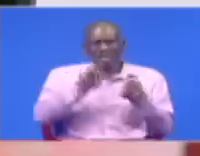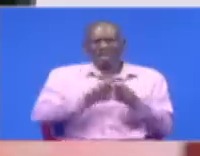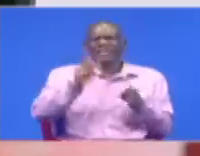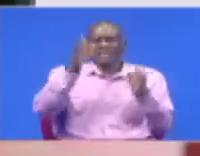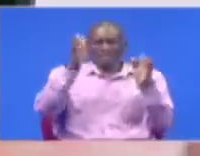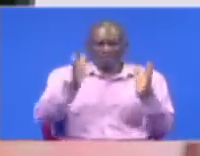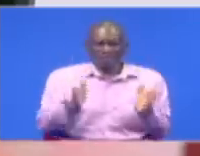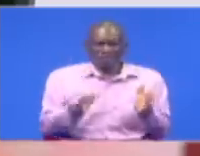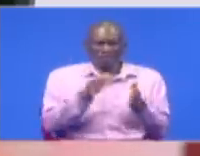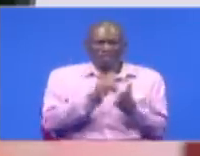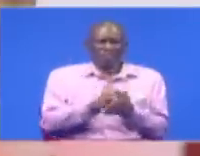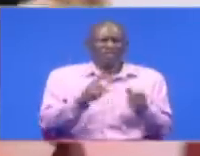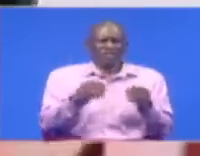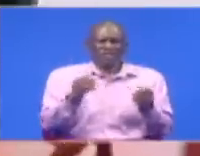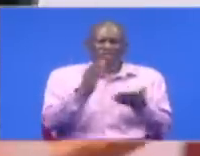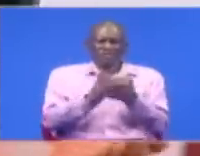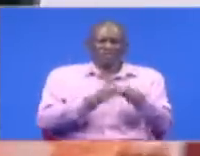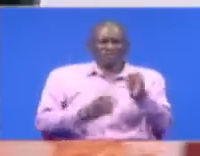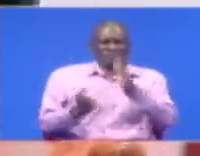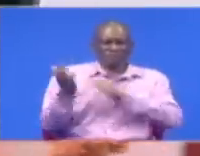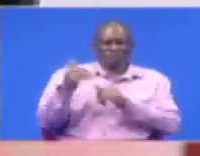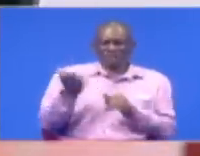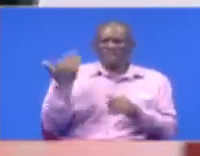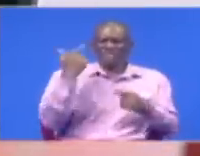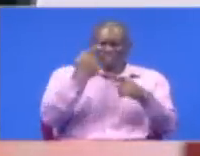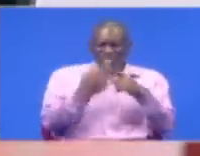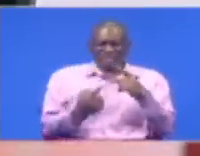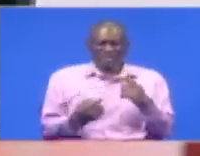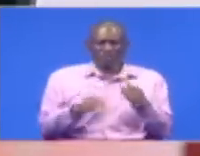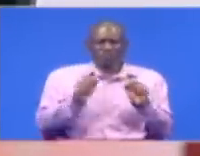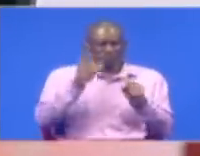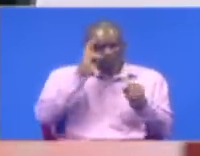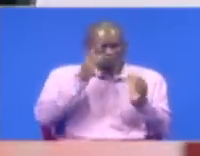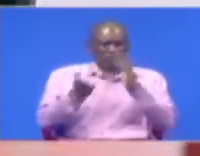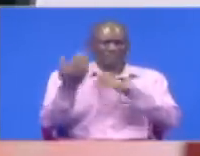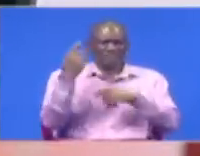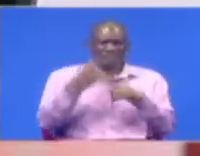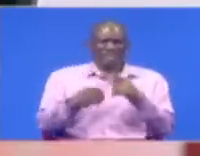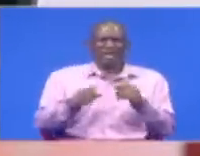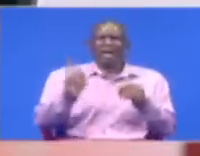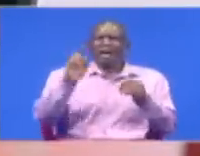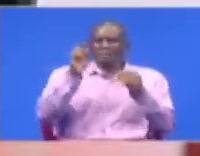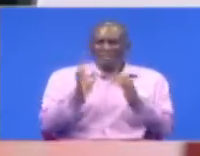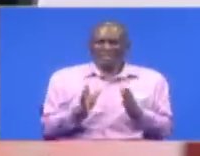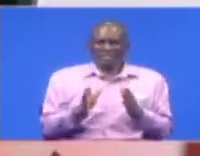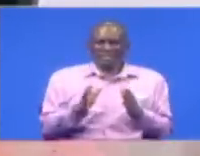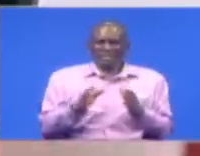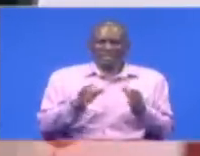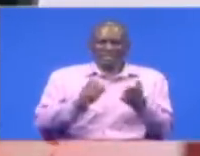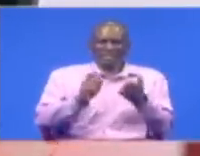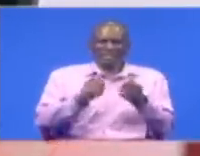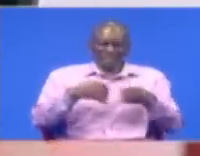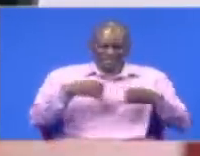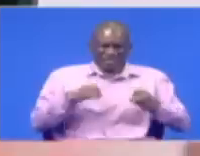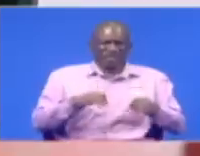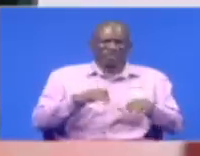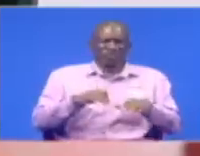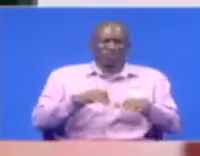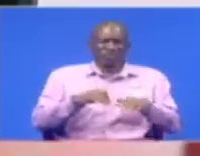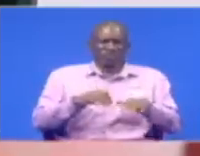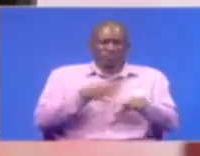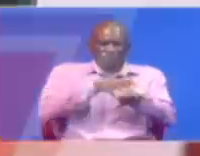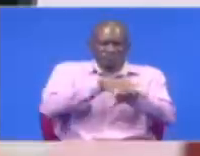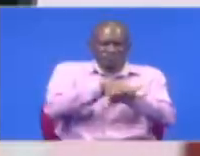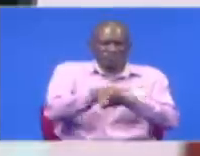Kenyan, that not too long ago, actually last year, a cabinet secretary tried to interfere